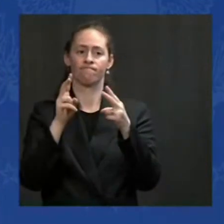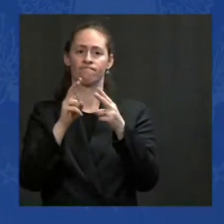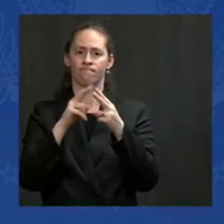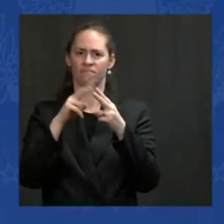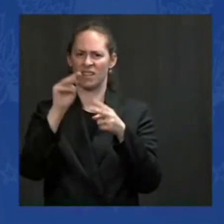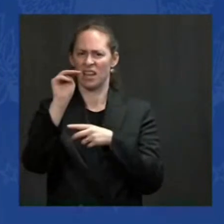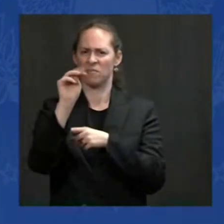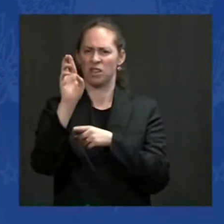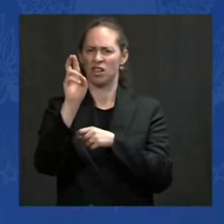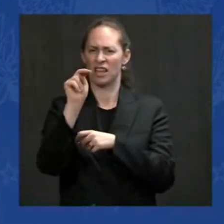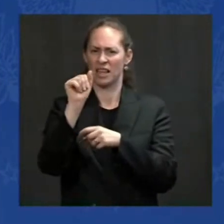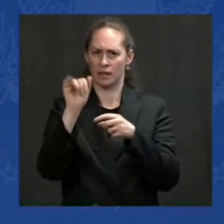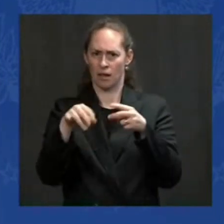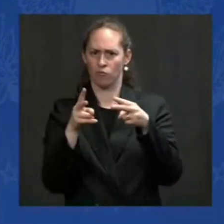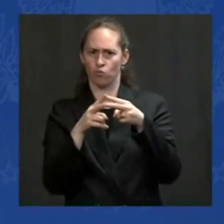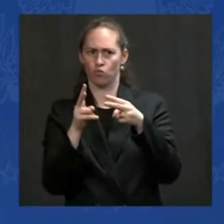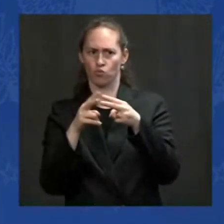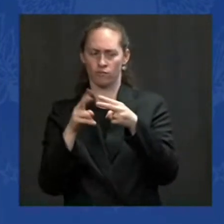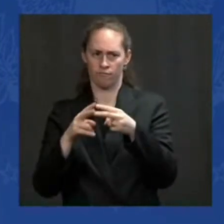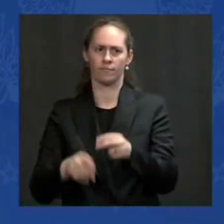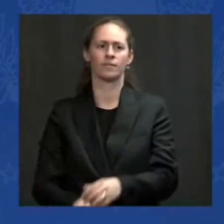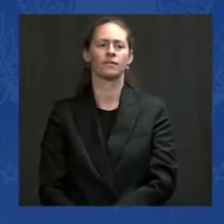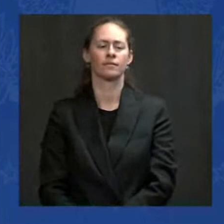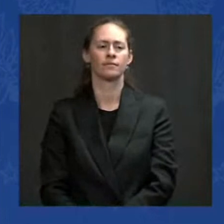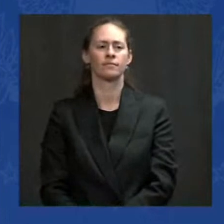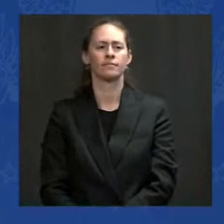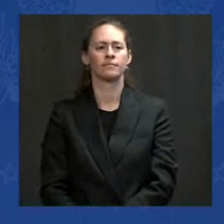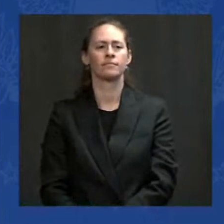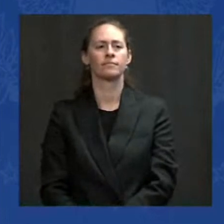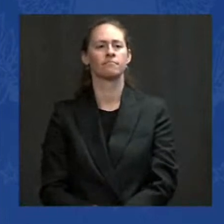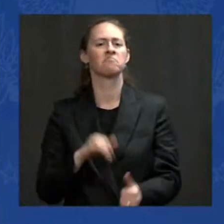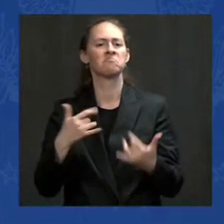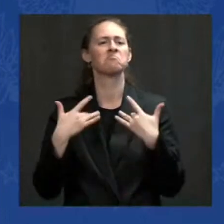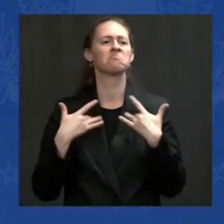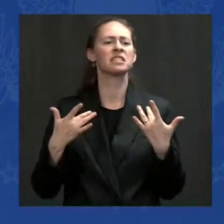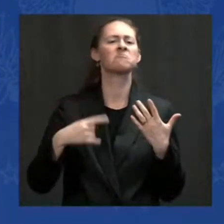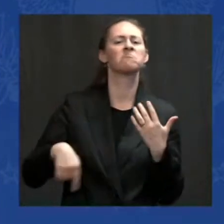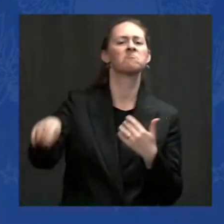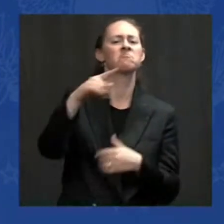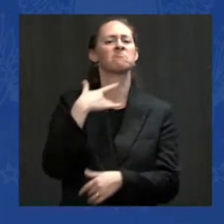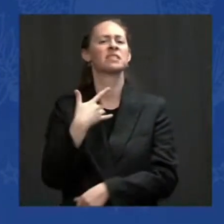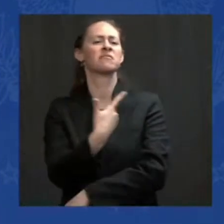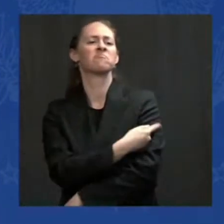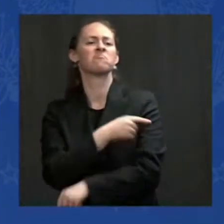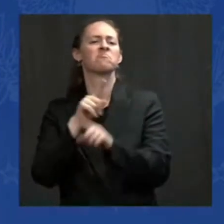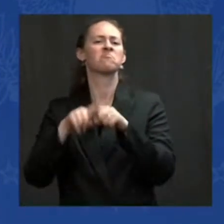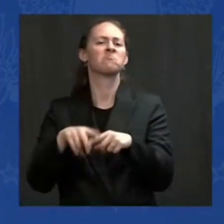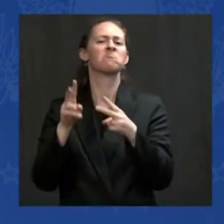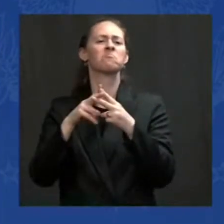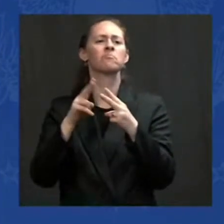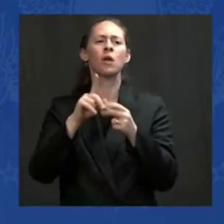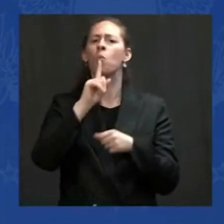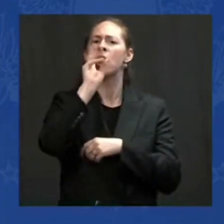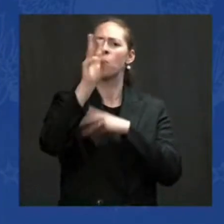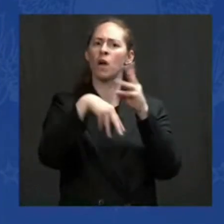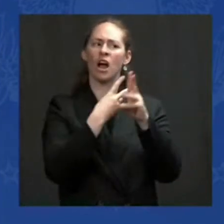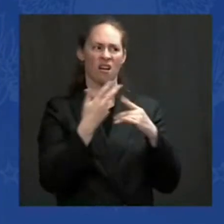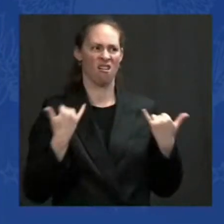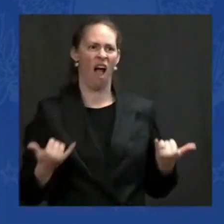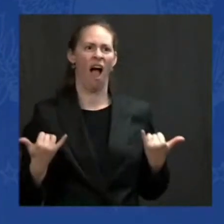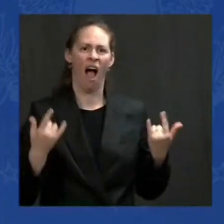mRNA overwhelmingly used the most among vaccines. The real-world setting, as shown here, if you